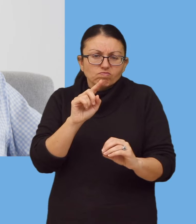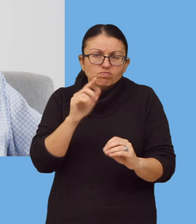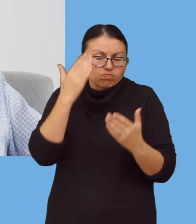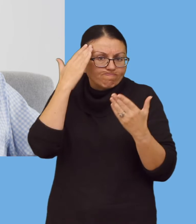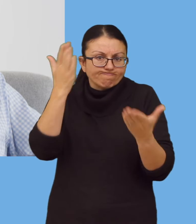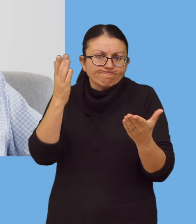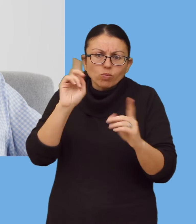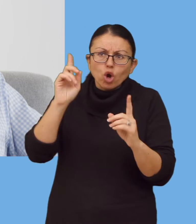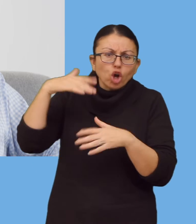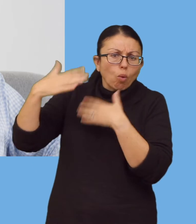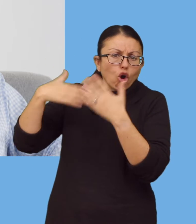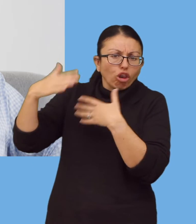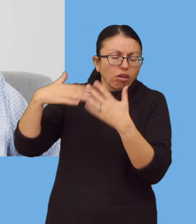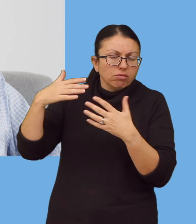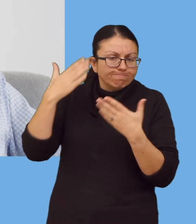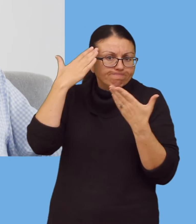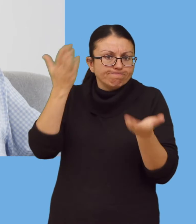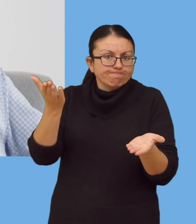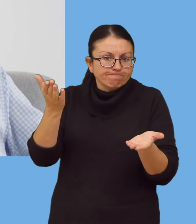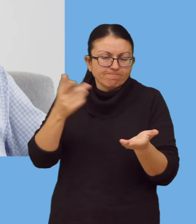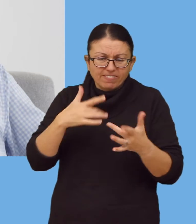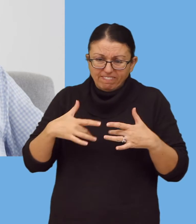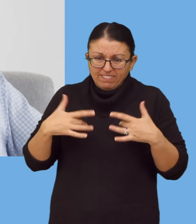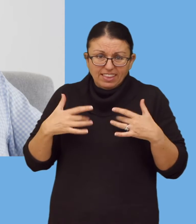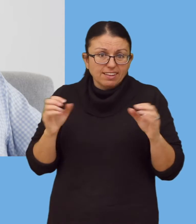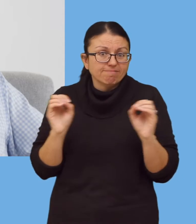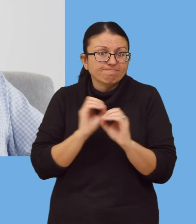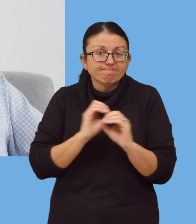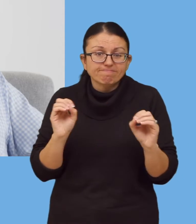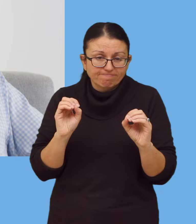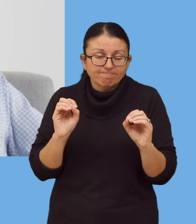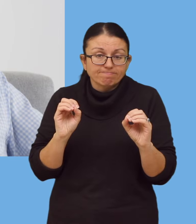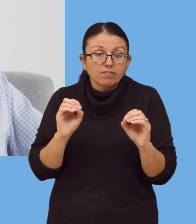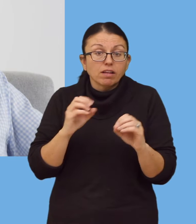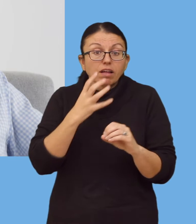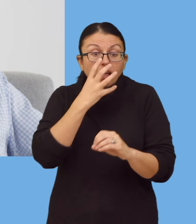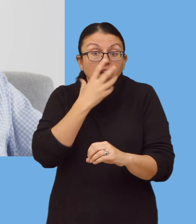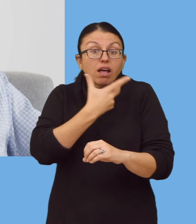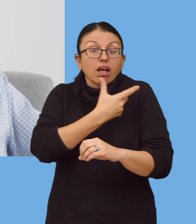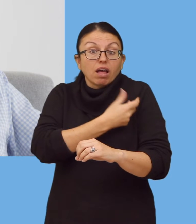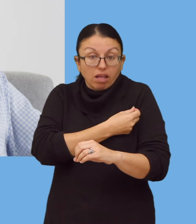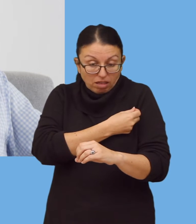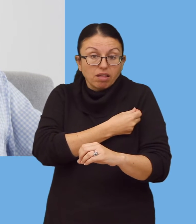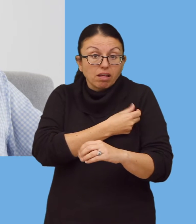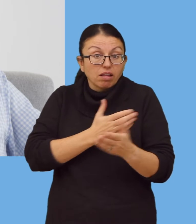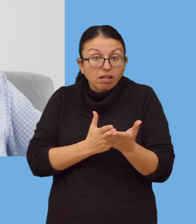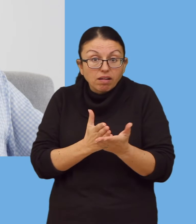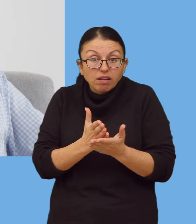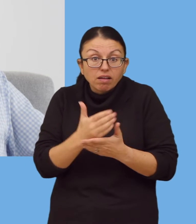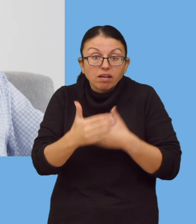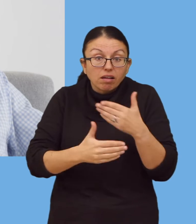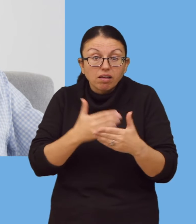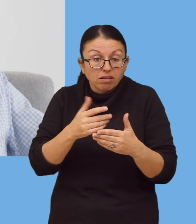be aware of what's going on around you, and you won't feel anything. And whilst the anaesthetic is being